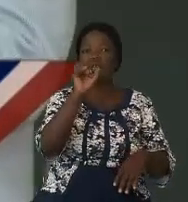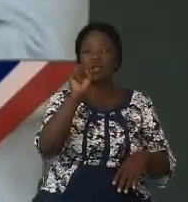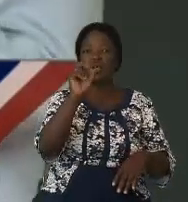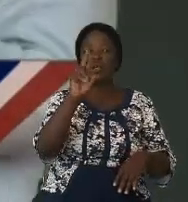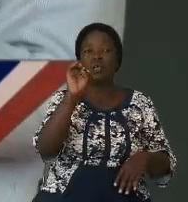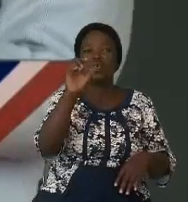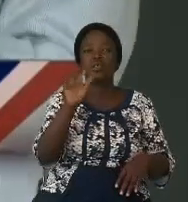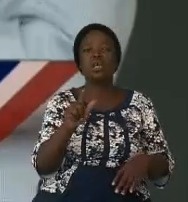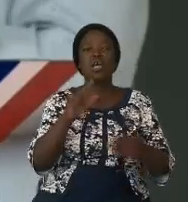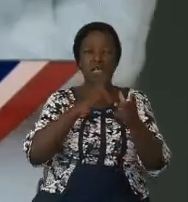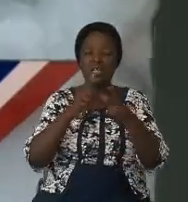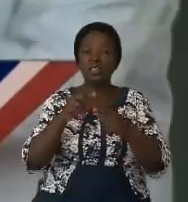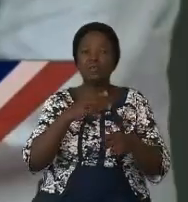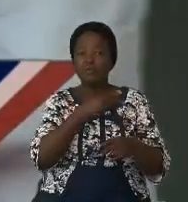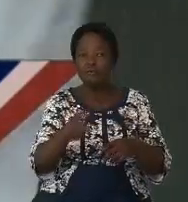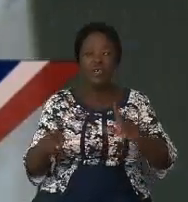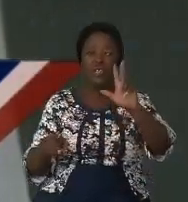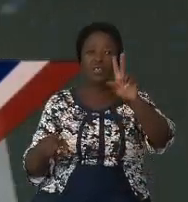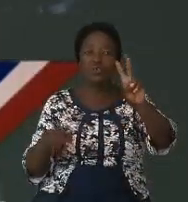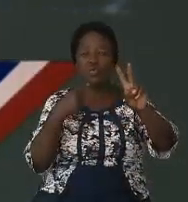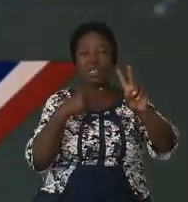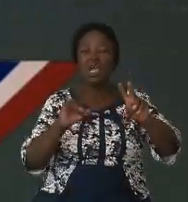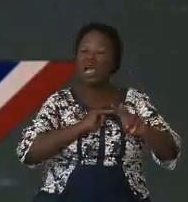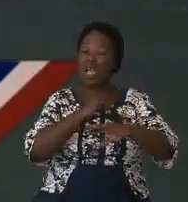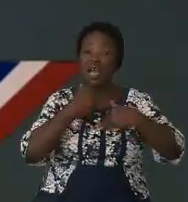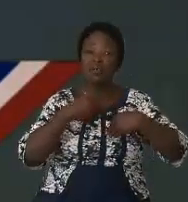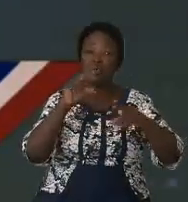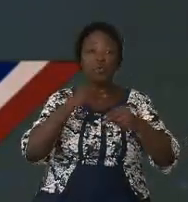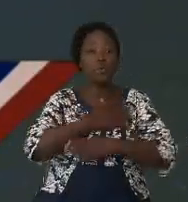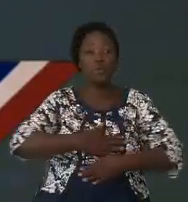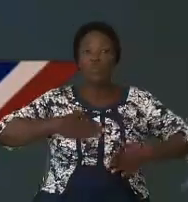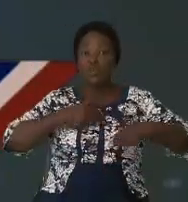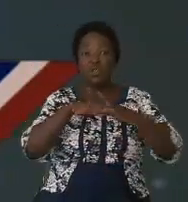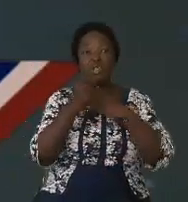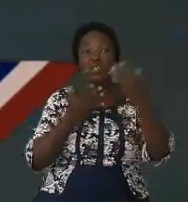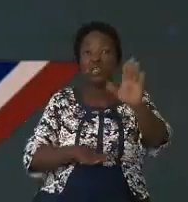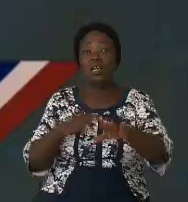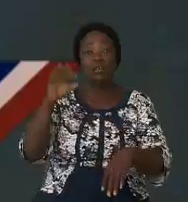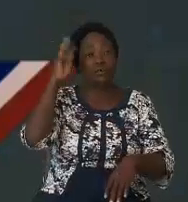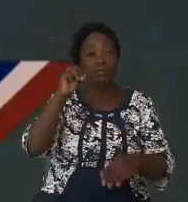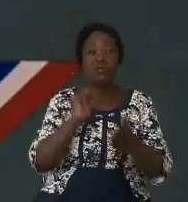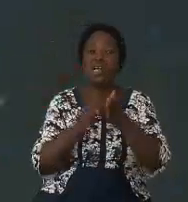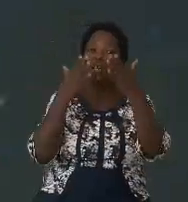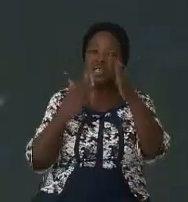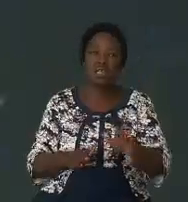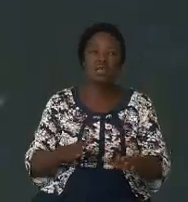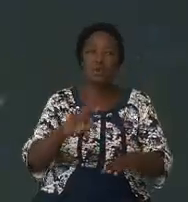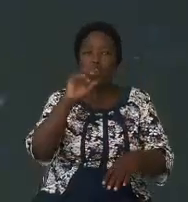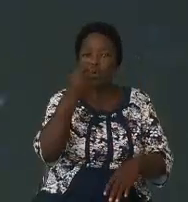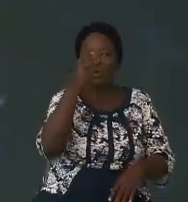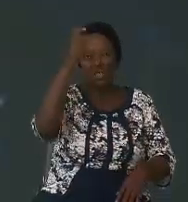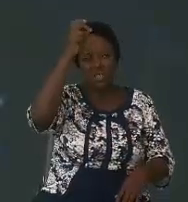die, O house of Israel? Verse 32 says, I have no pleasure in the death